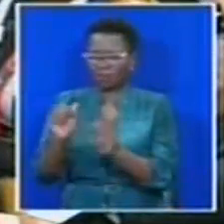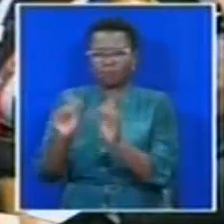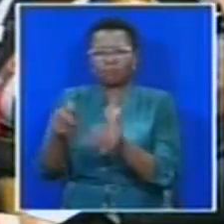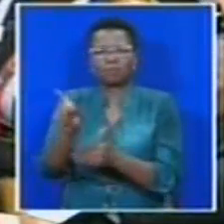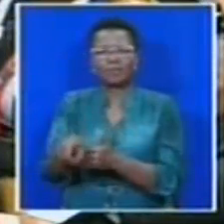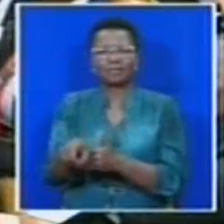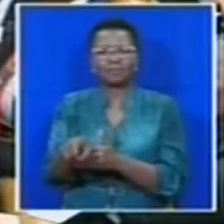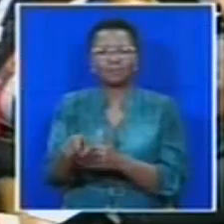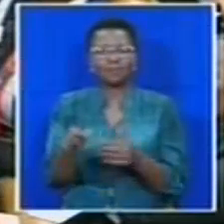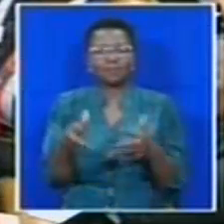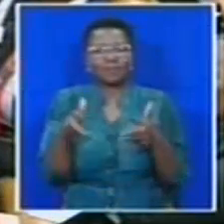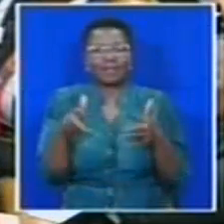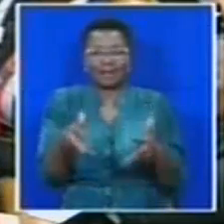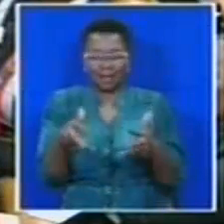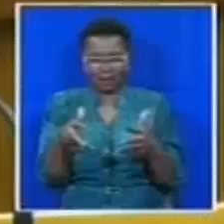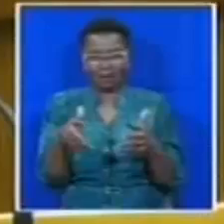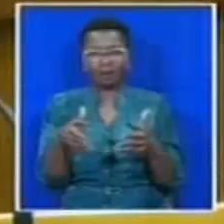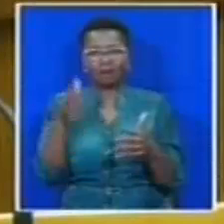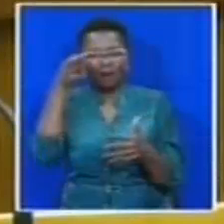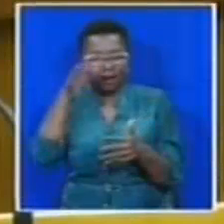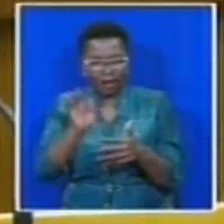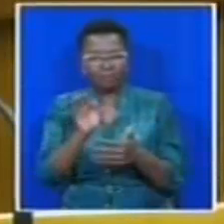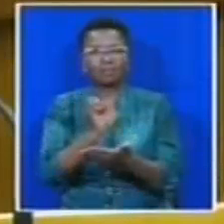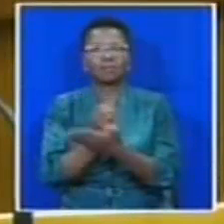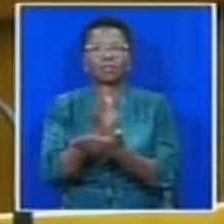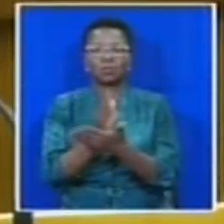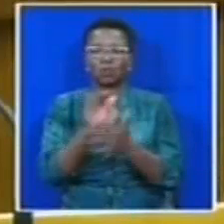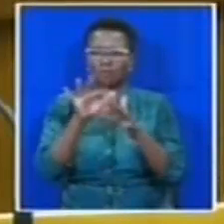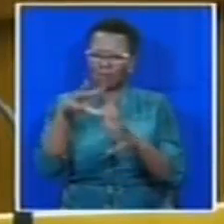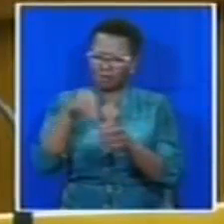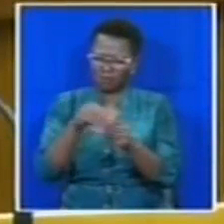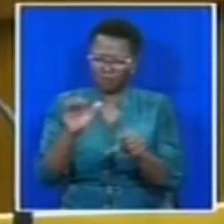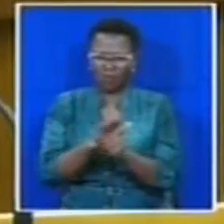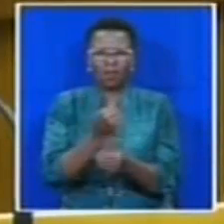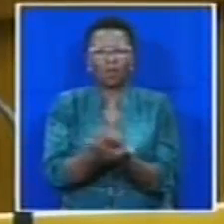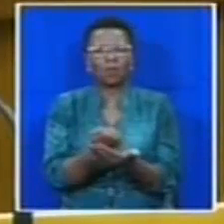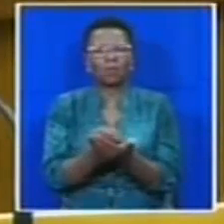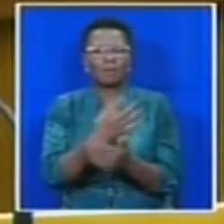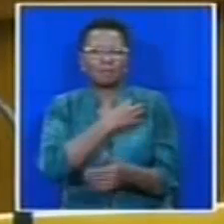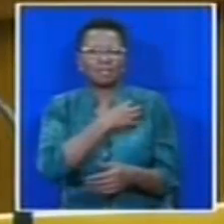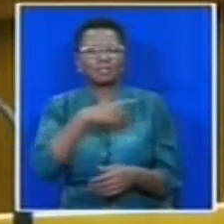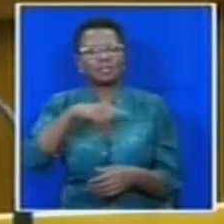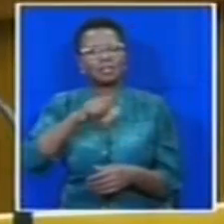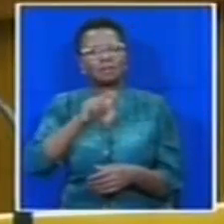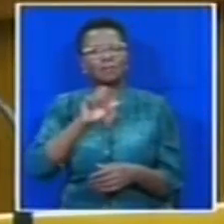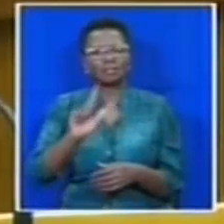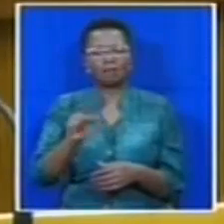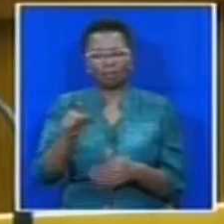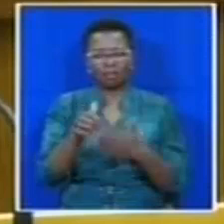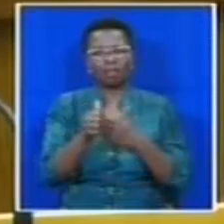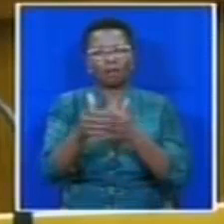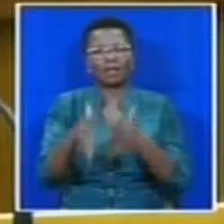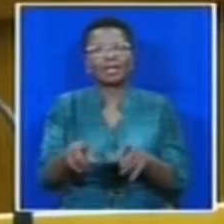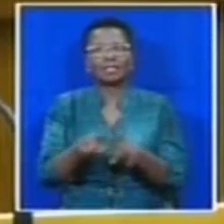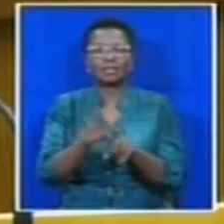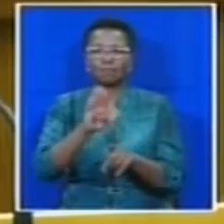are breaking down barriers to participation in our economy under Minister Patel's leadership. He even gets billions of